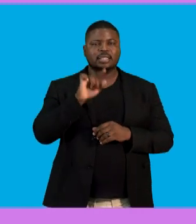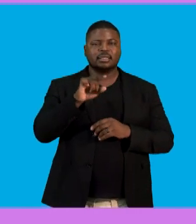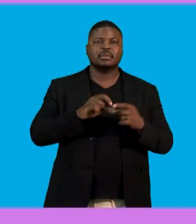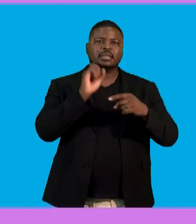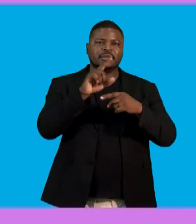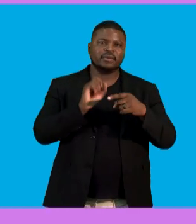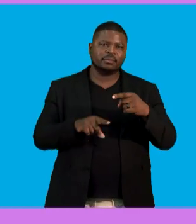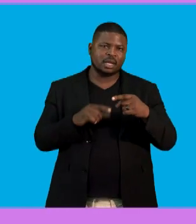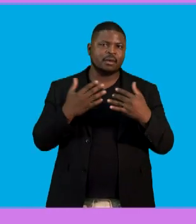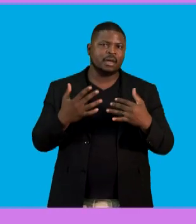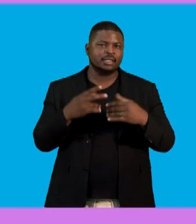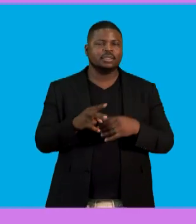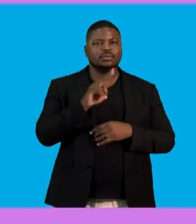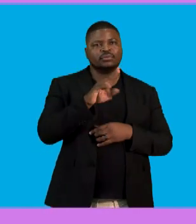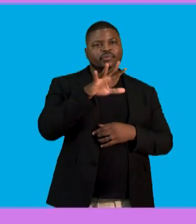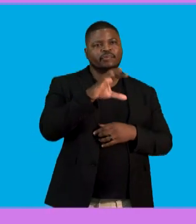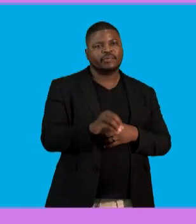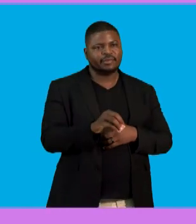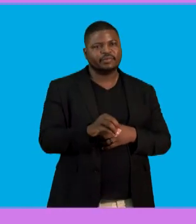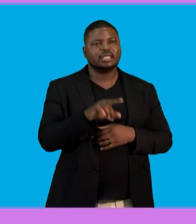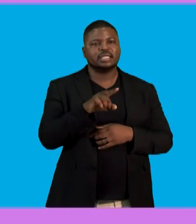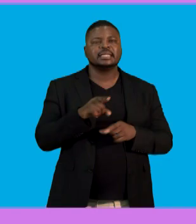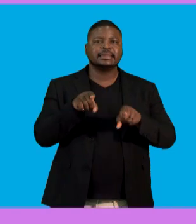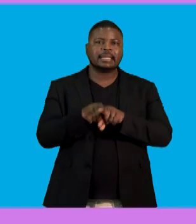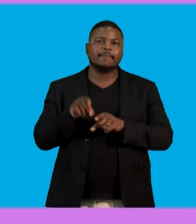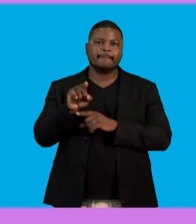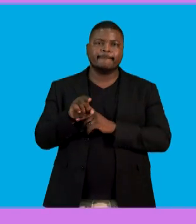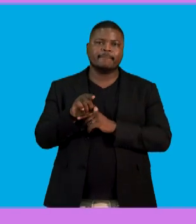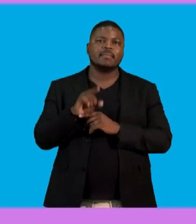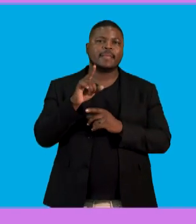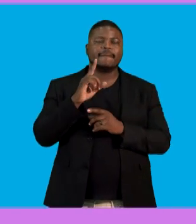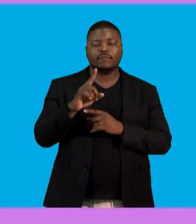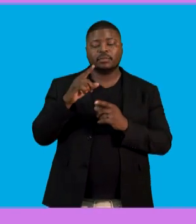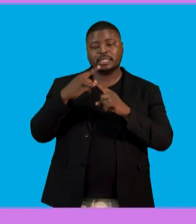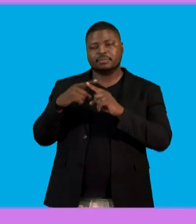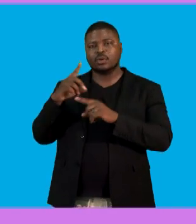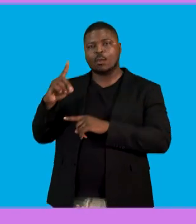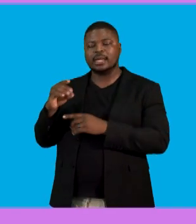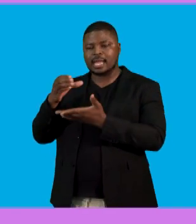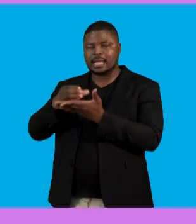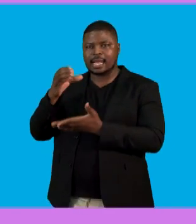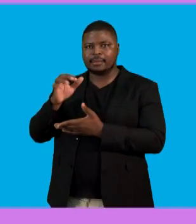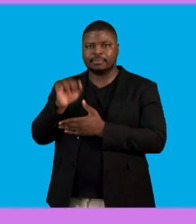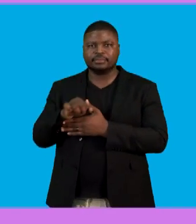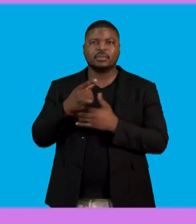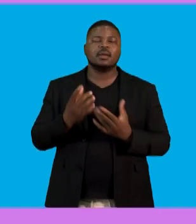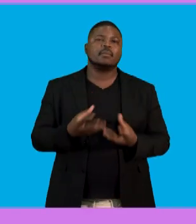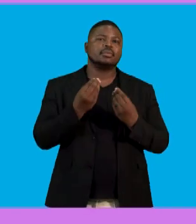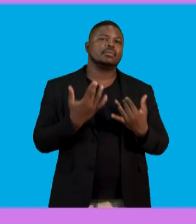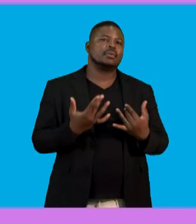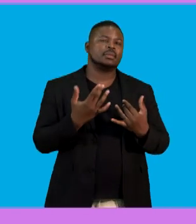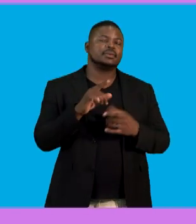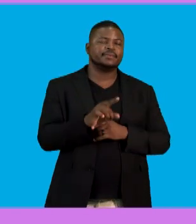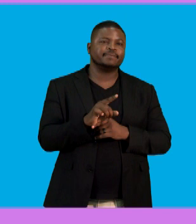same unit there, which is 250 milliliters multiplied by 1 cup. Milliliter and milliliter will give you a 1.